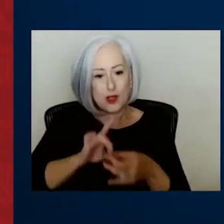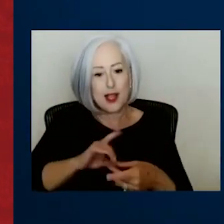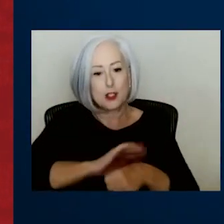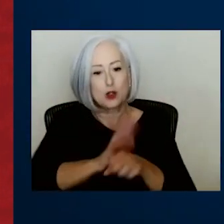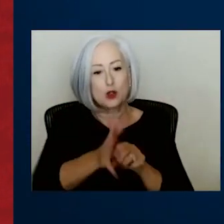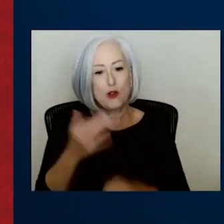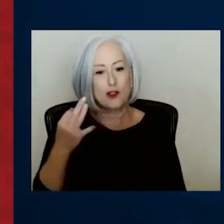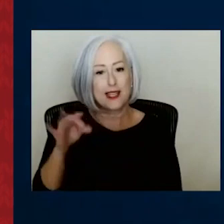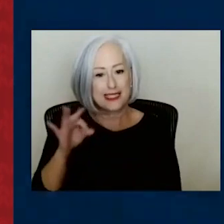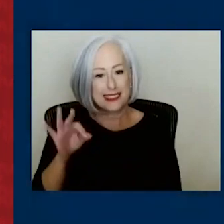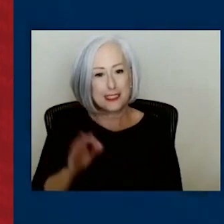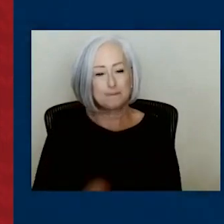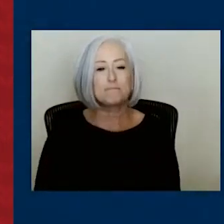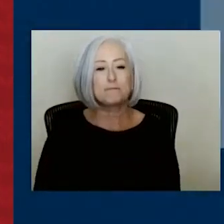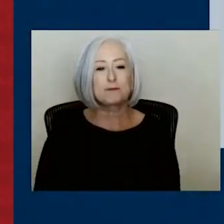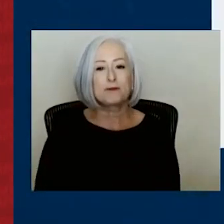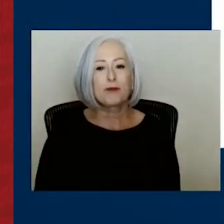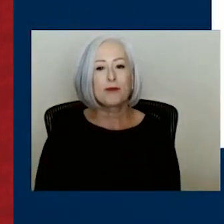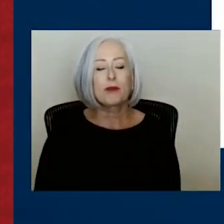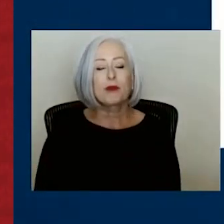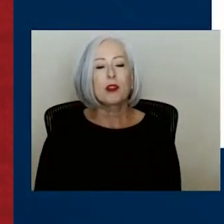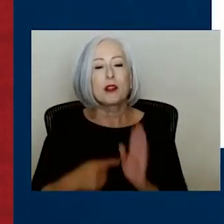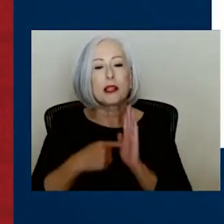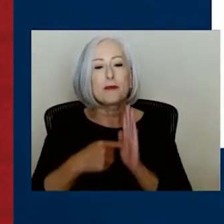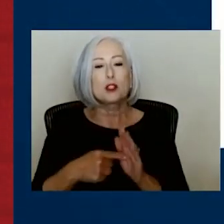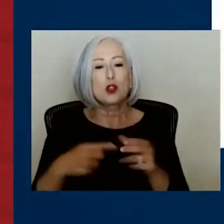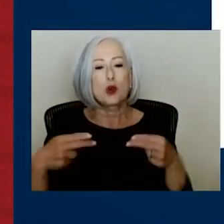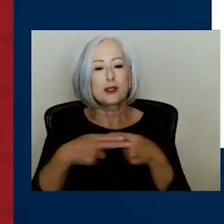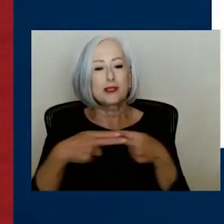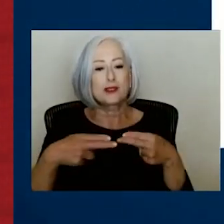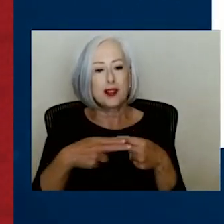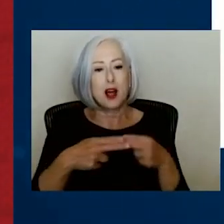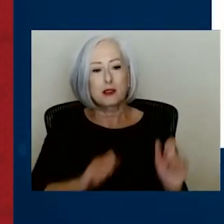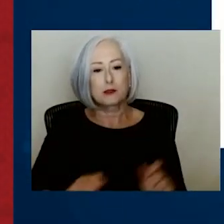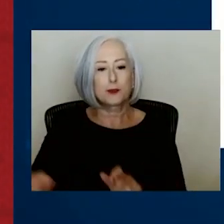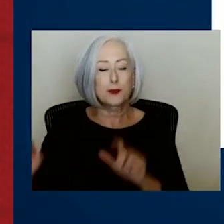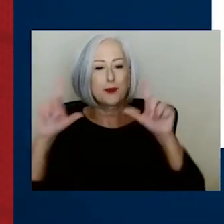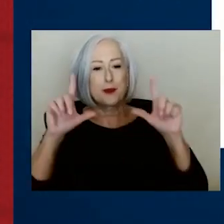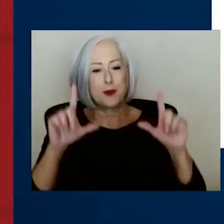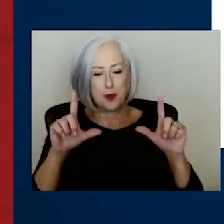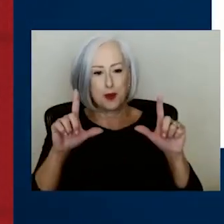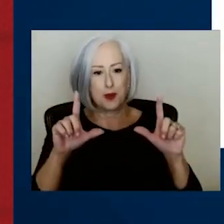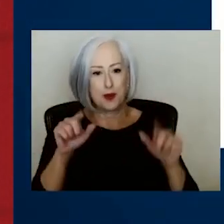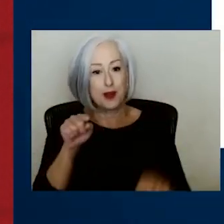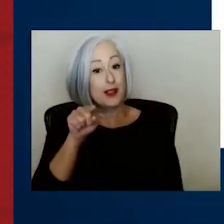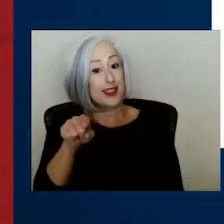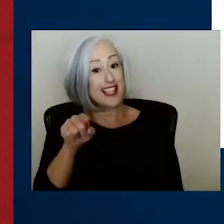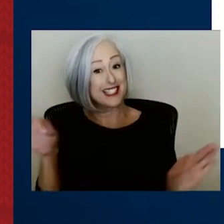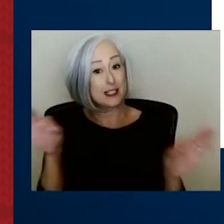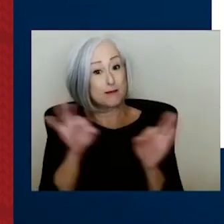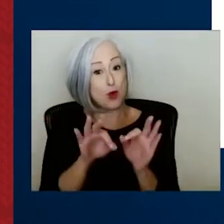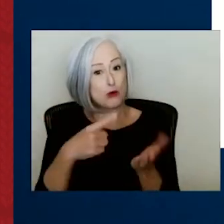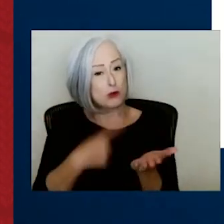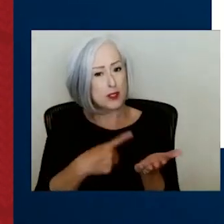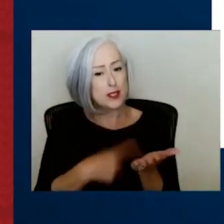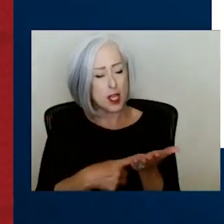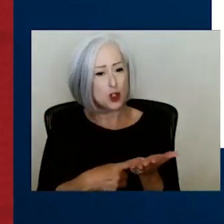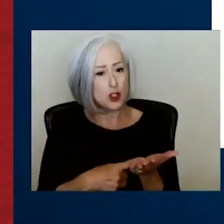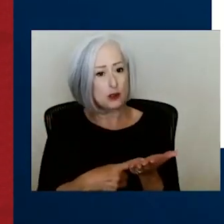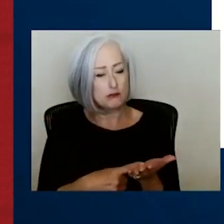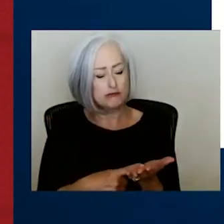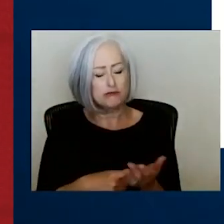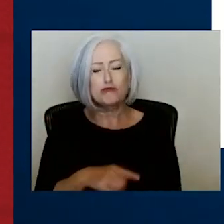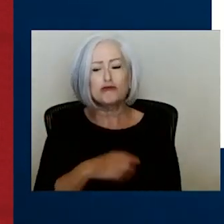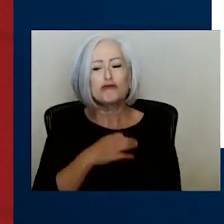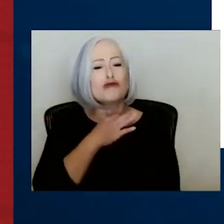of the slides that we put in for this part of the conversation. So this is an important discussion. You have to ask yourself, why is